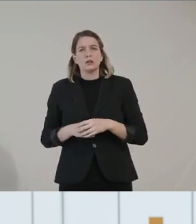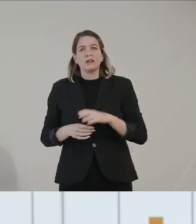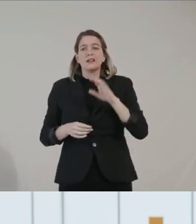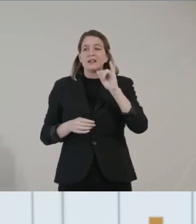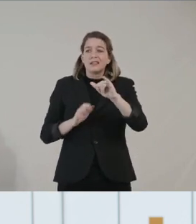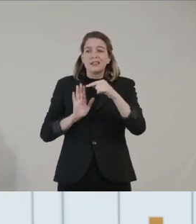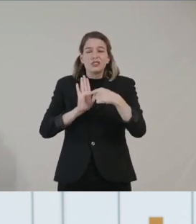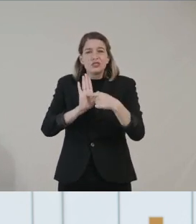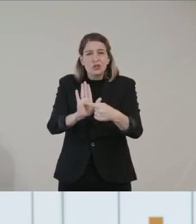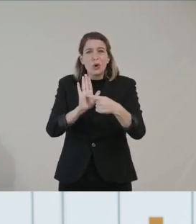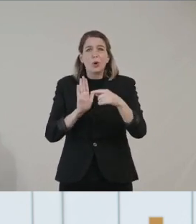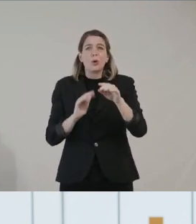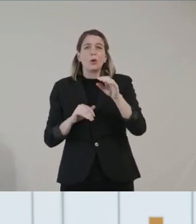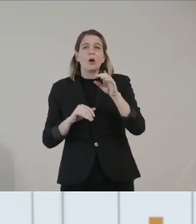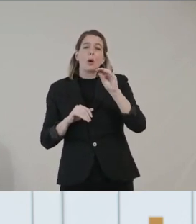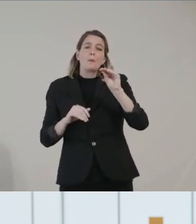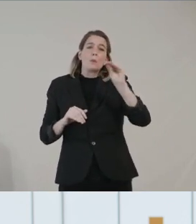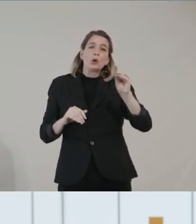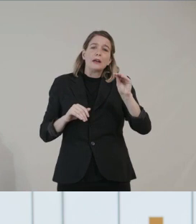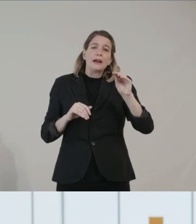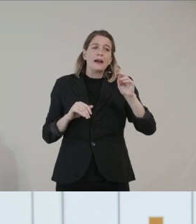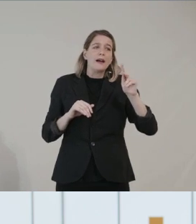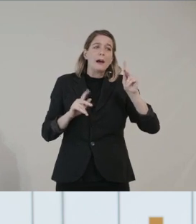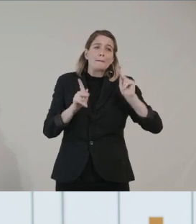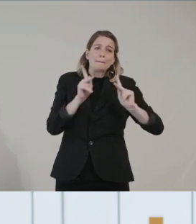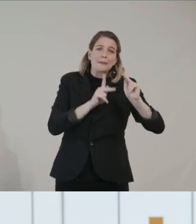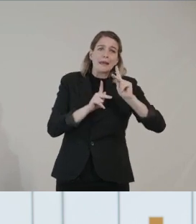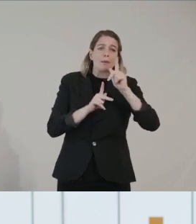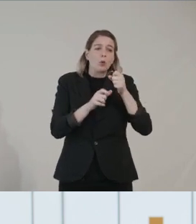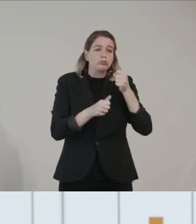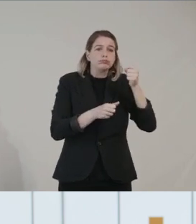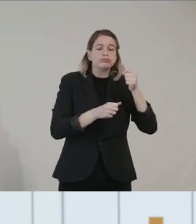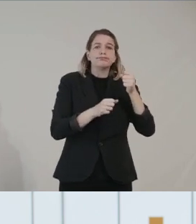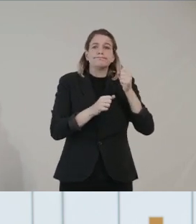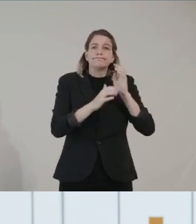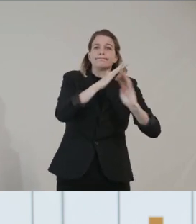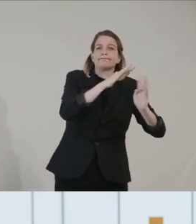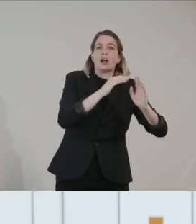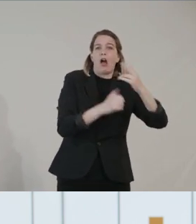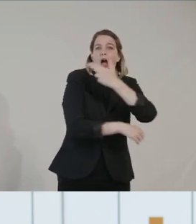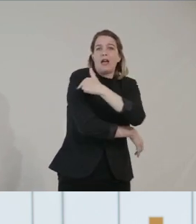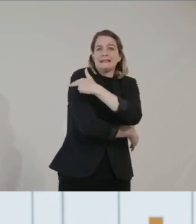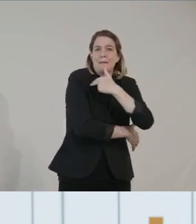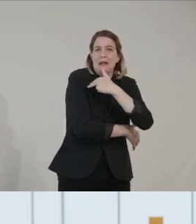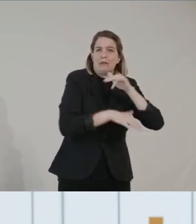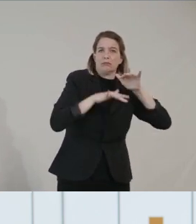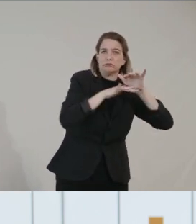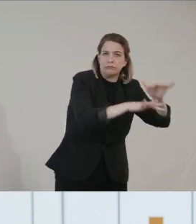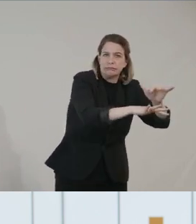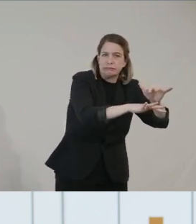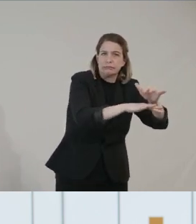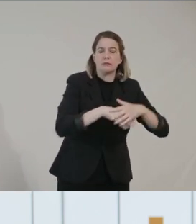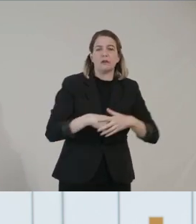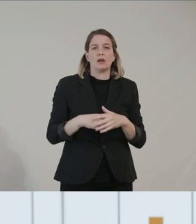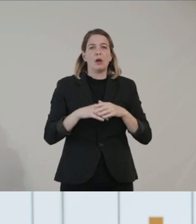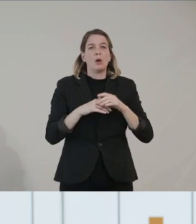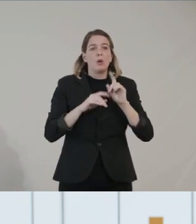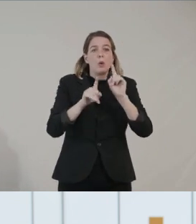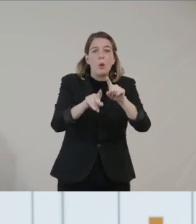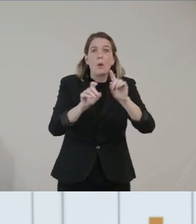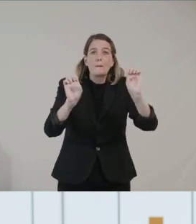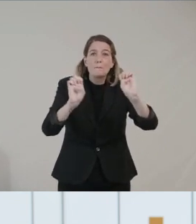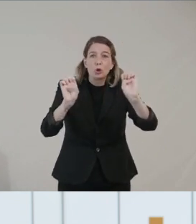who are hospitalized or visit an emergency department with COVID-like citizens. And we also want to have a handle on the health